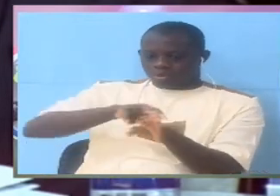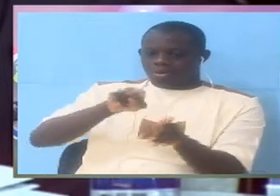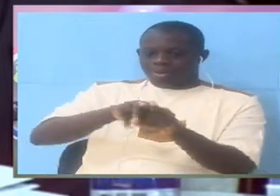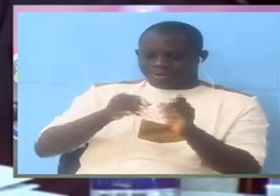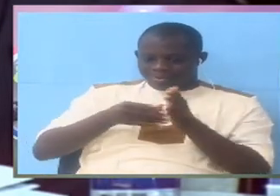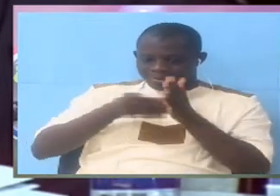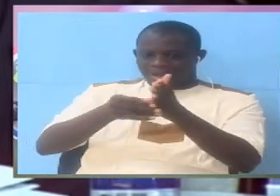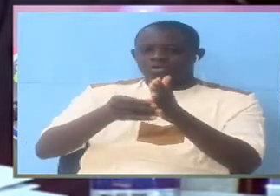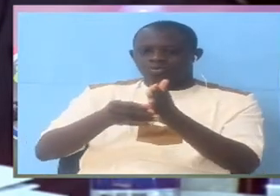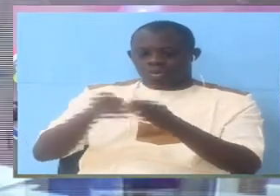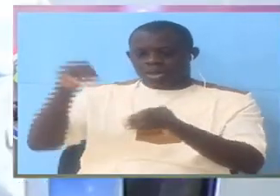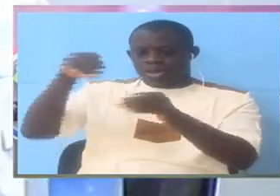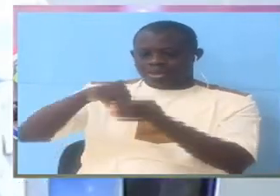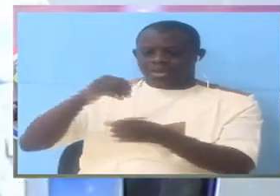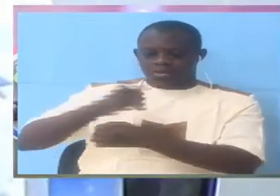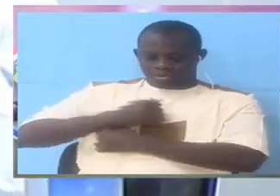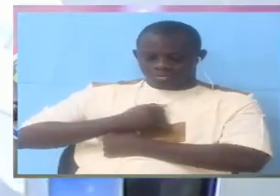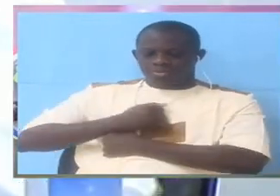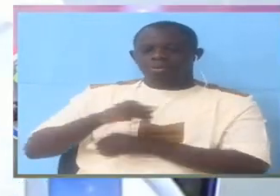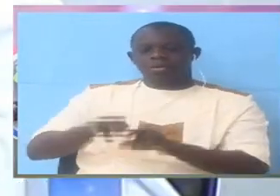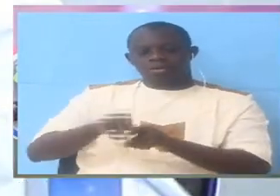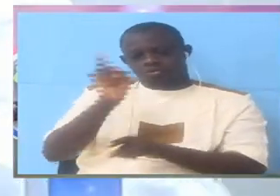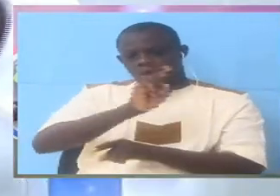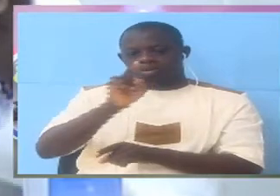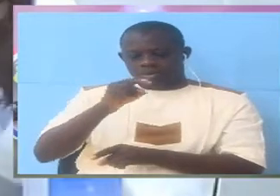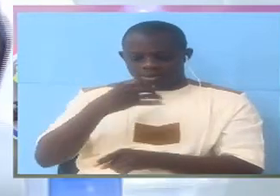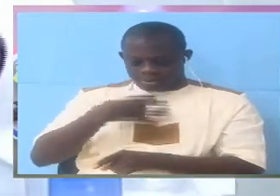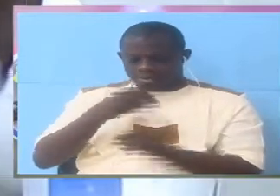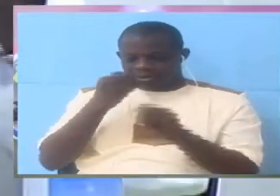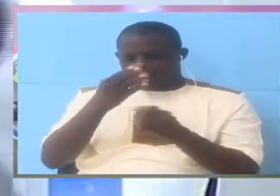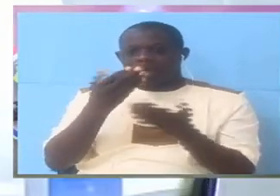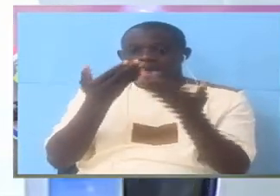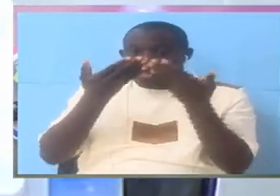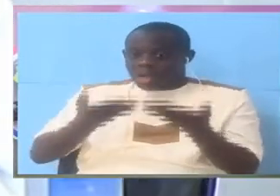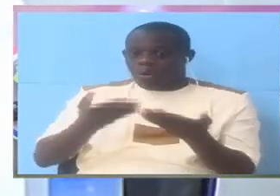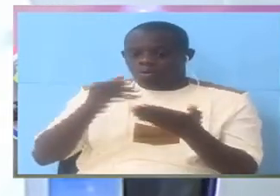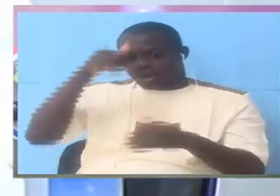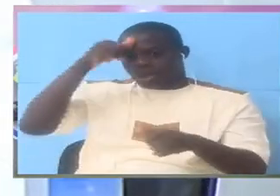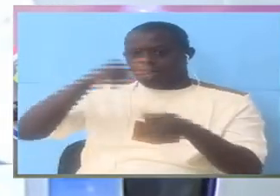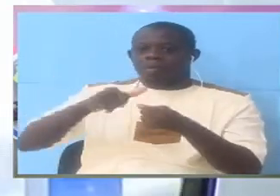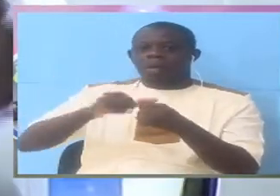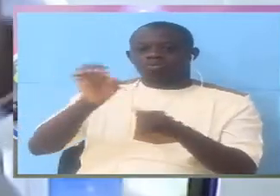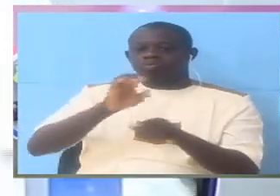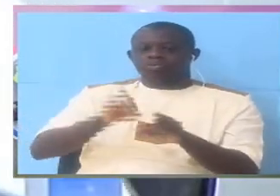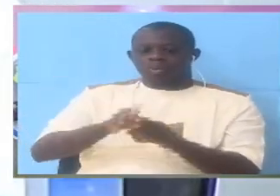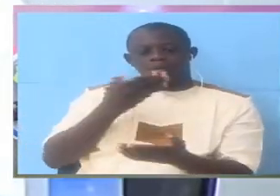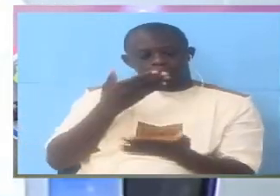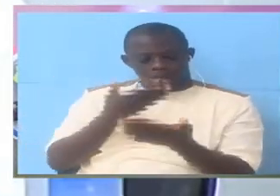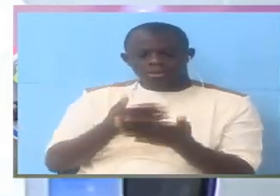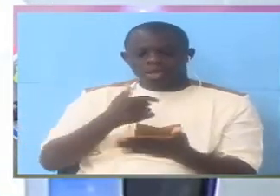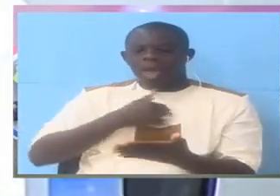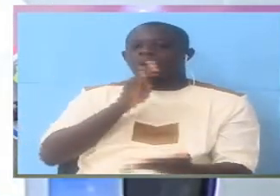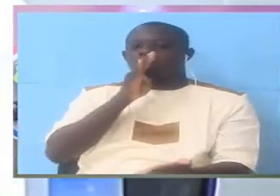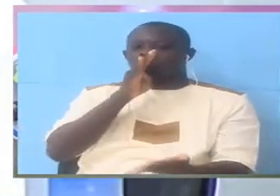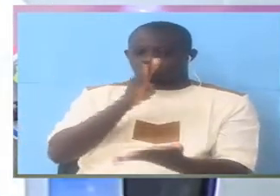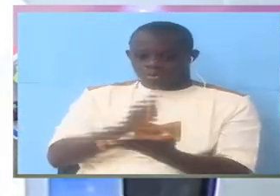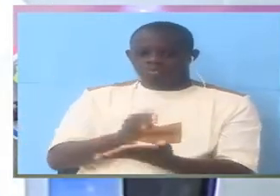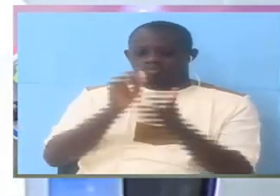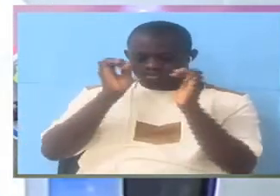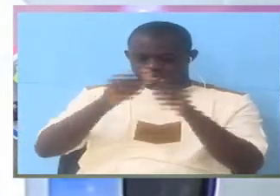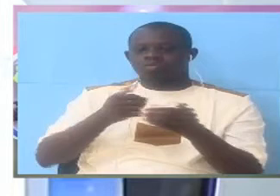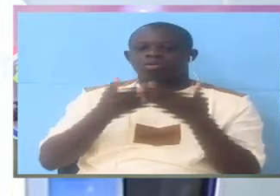saying. I cannot get it now, but please, I promise, inshallah, I'll give it to this man if I